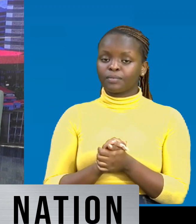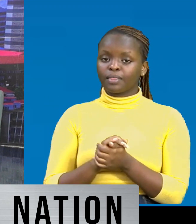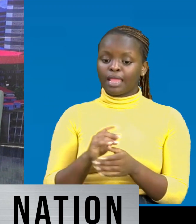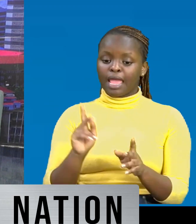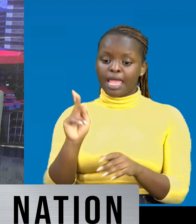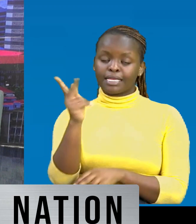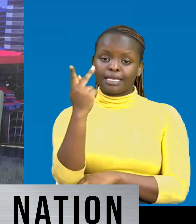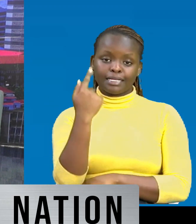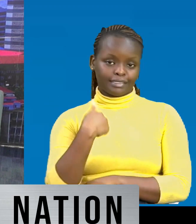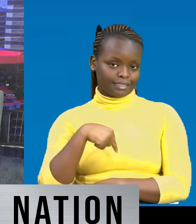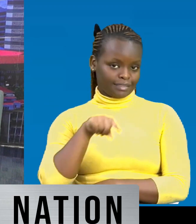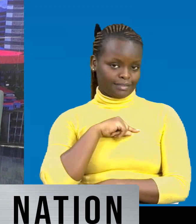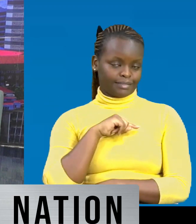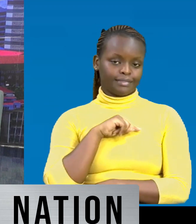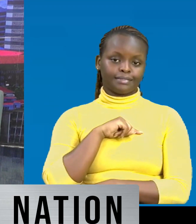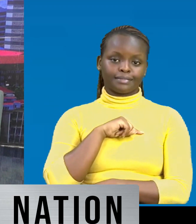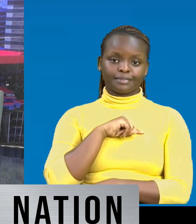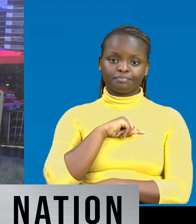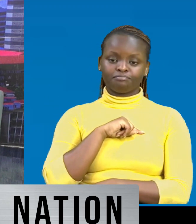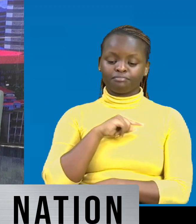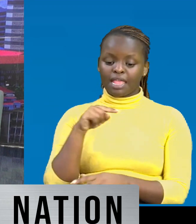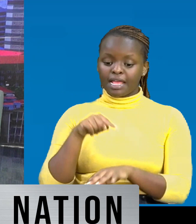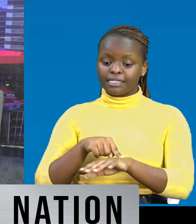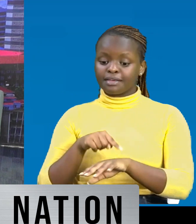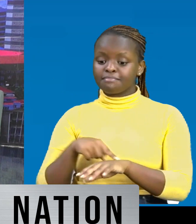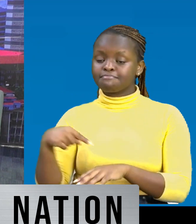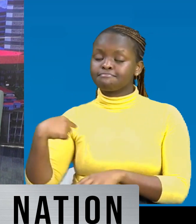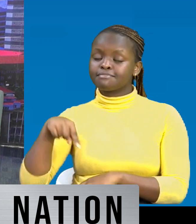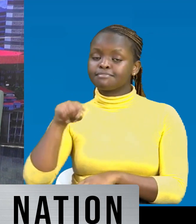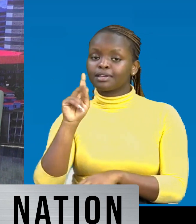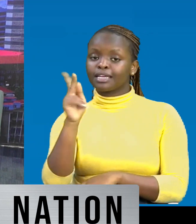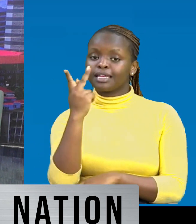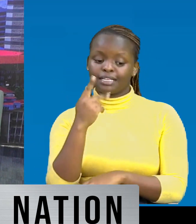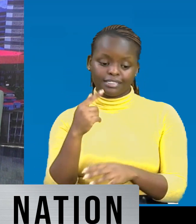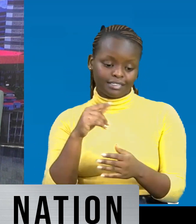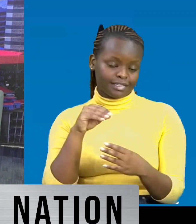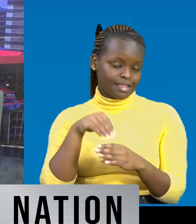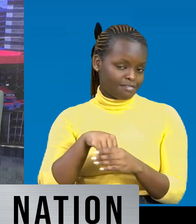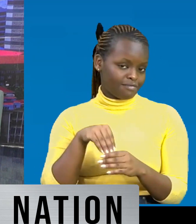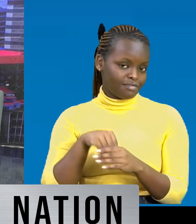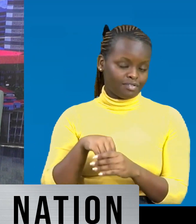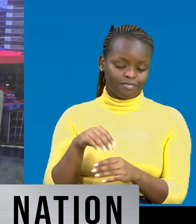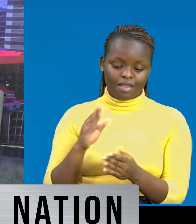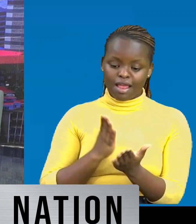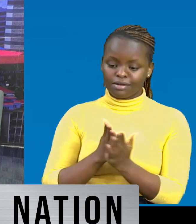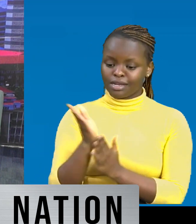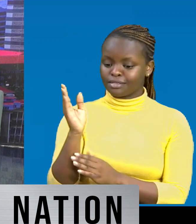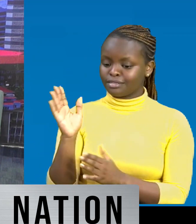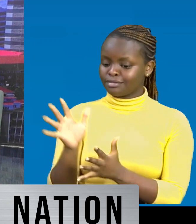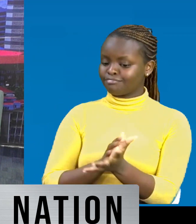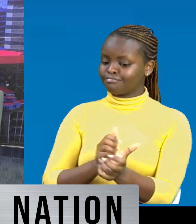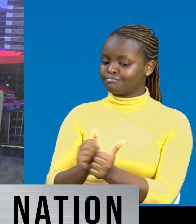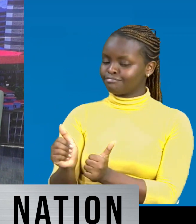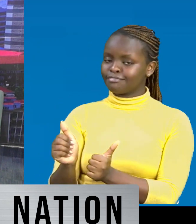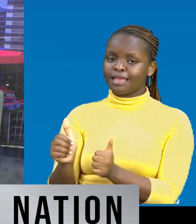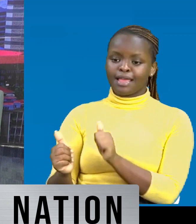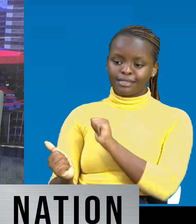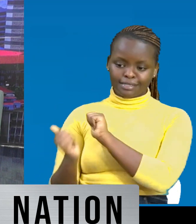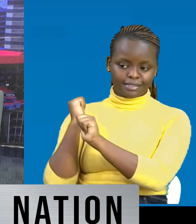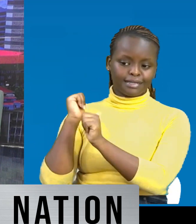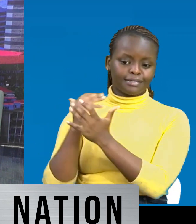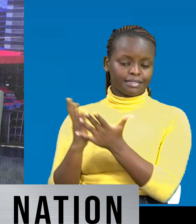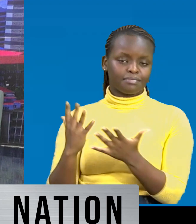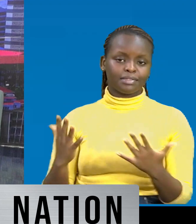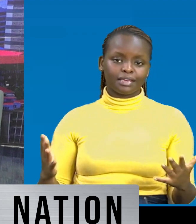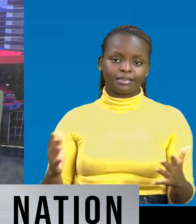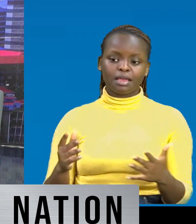Kenyans are us. And so when Kenyans are involved and their rights are being violated and people are being going to be denied something and people